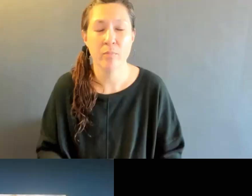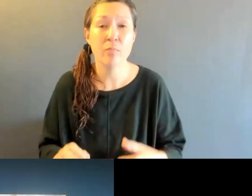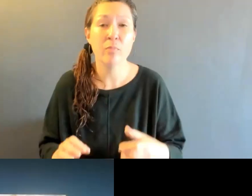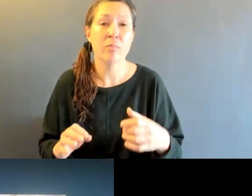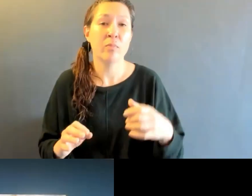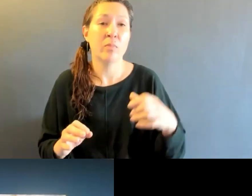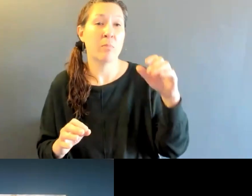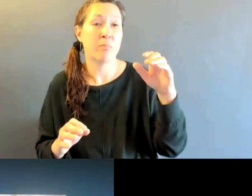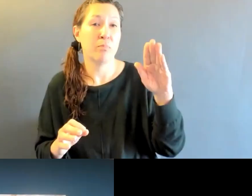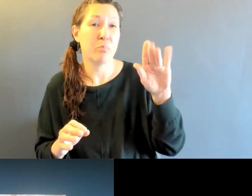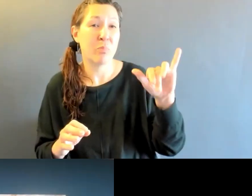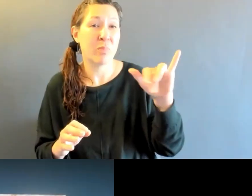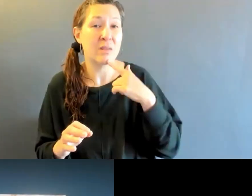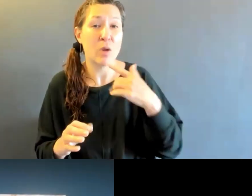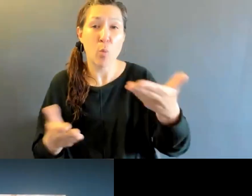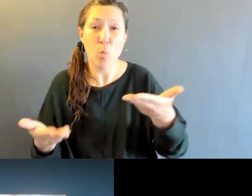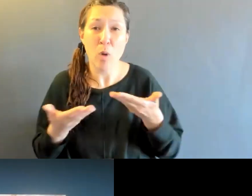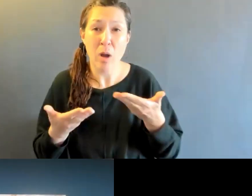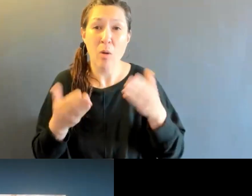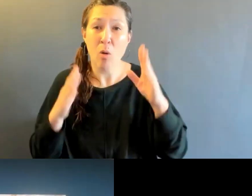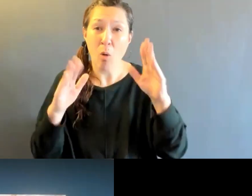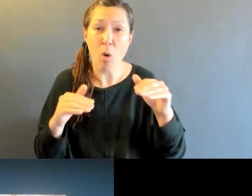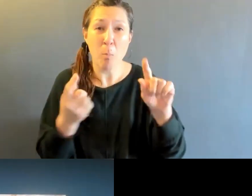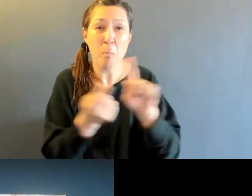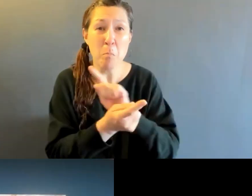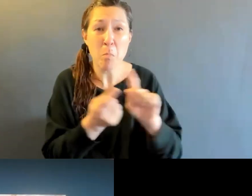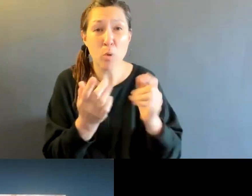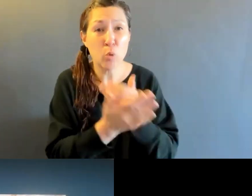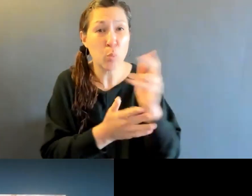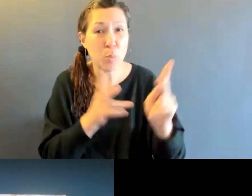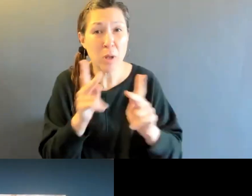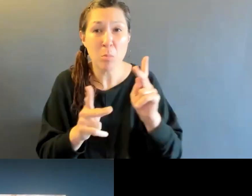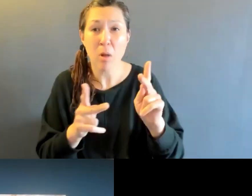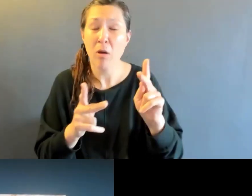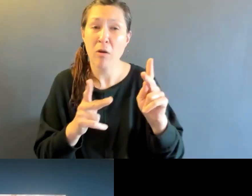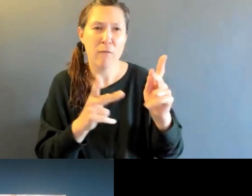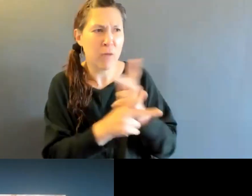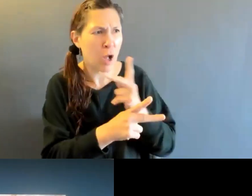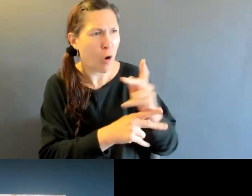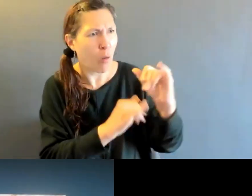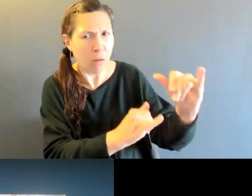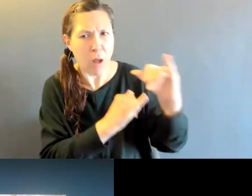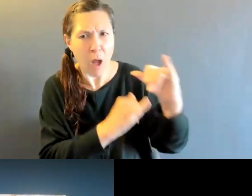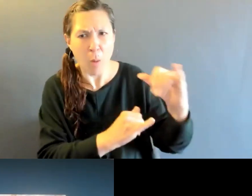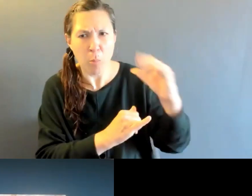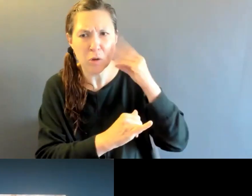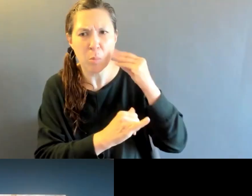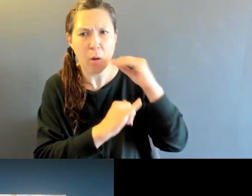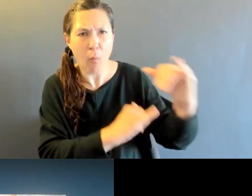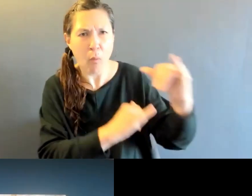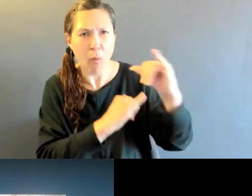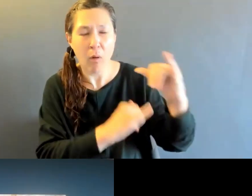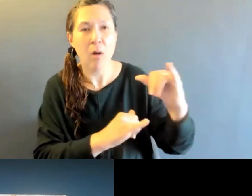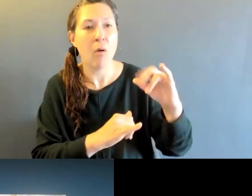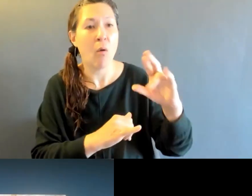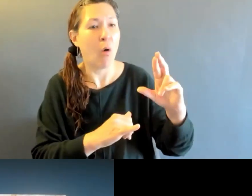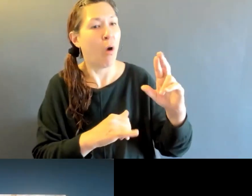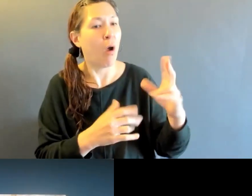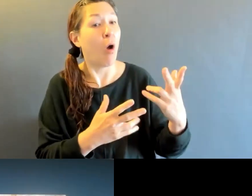You have a kind of shared experience or something in common, or potentially even kind of learn from one another about some work that could be helpful.